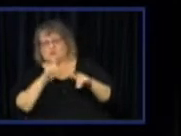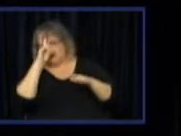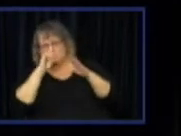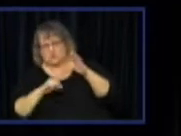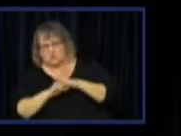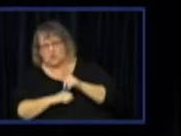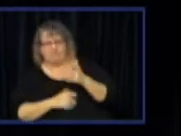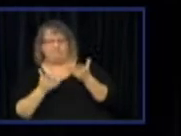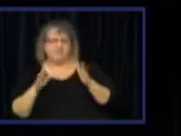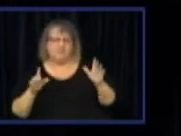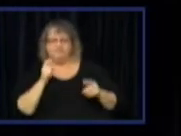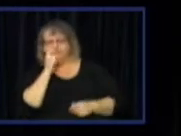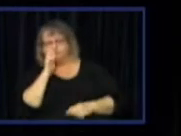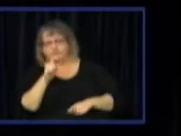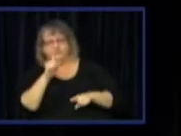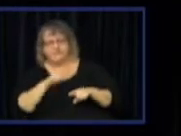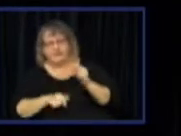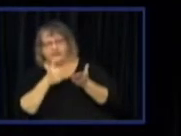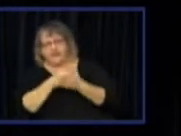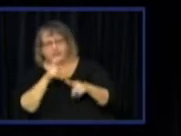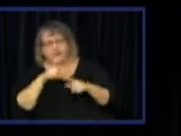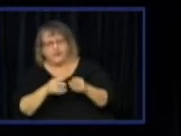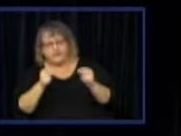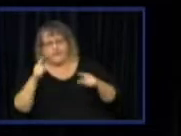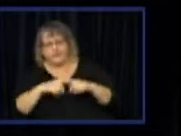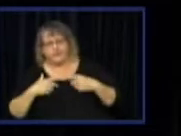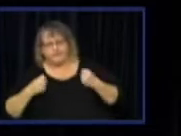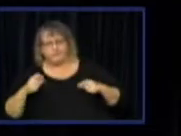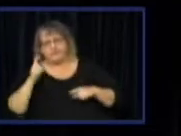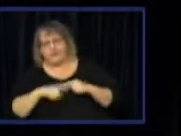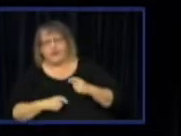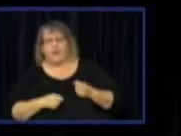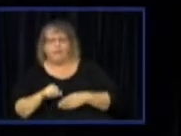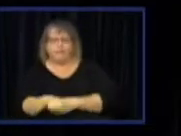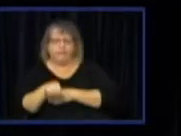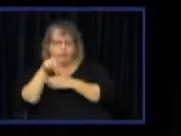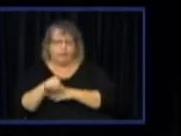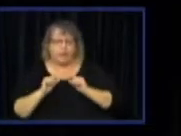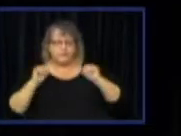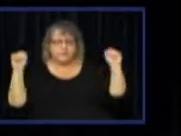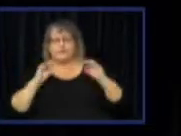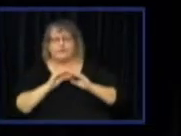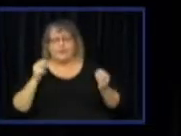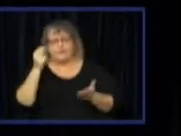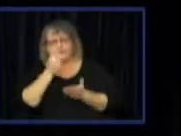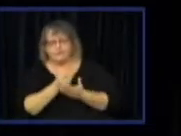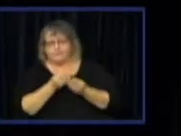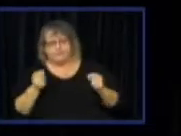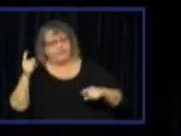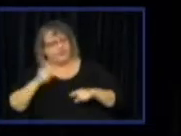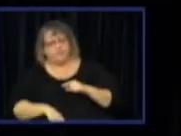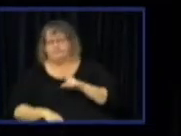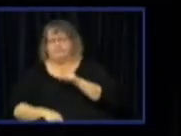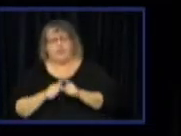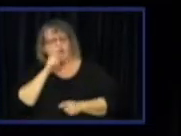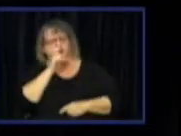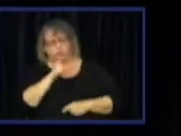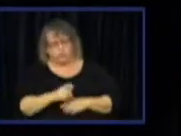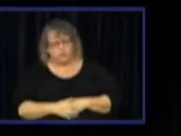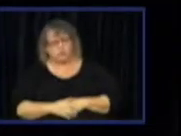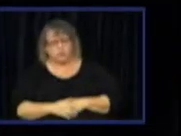is done and there's nothing to do about it, and you can do some physical rehabilitation, but there's no treatment of the stroke itself. That is not true